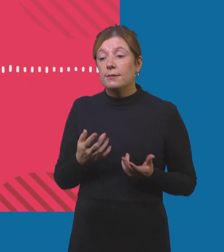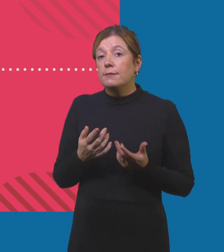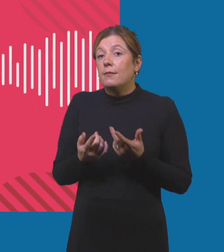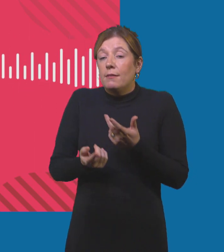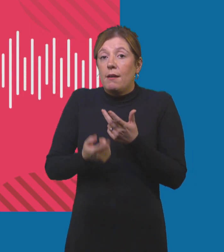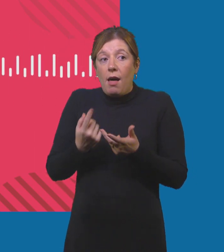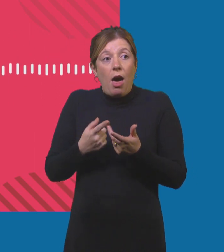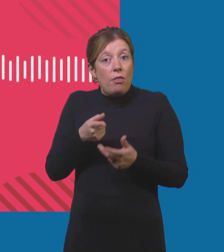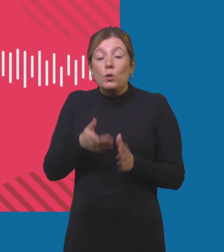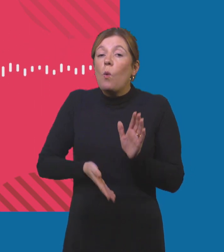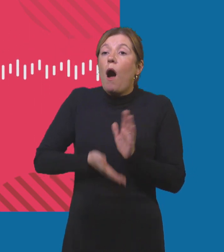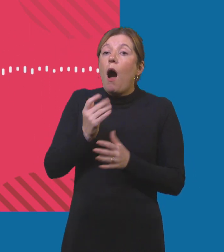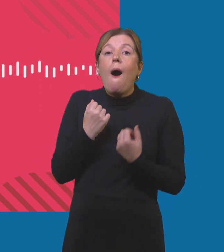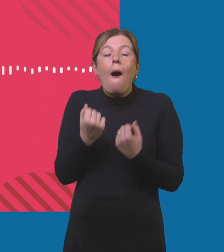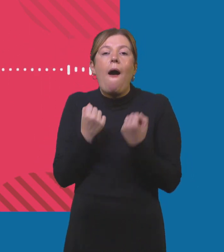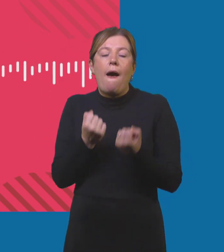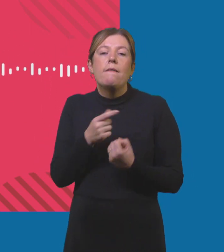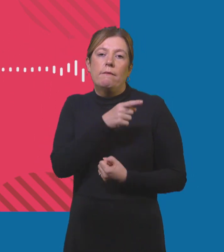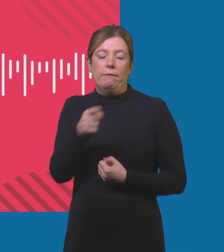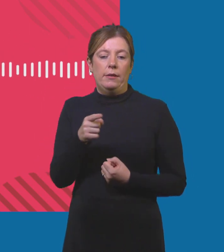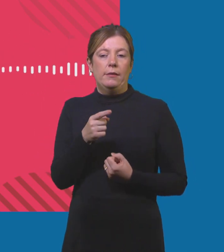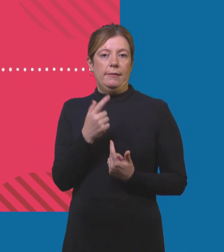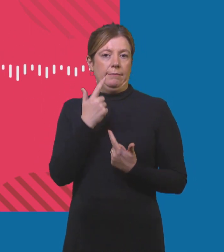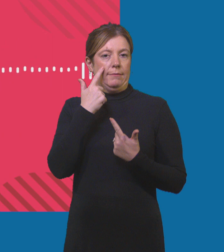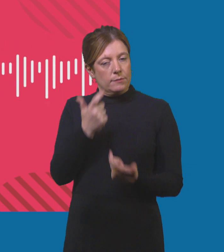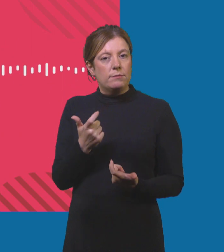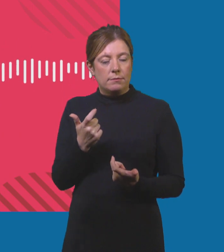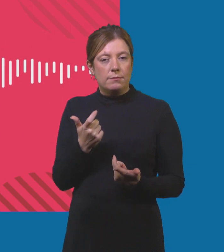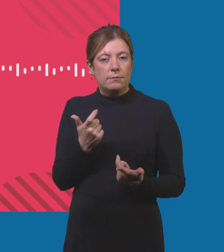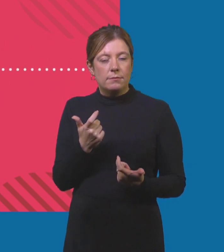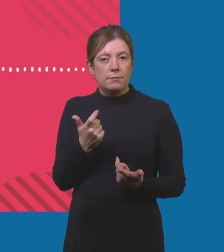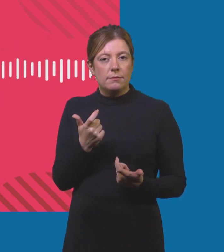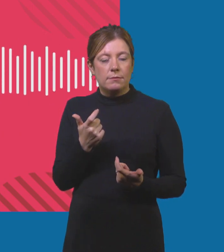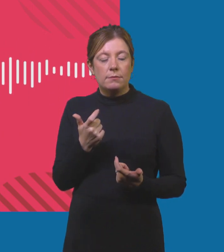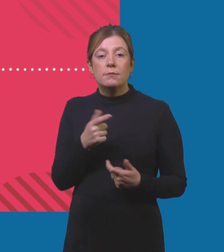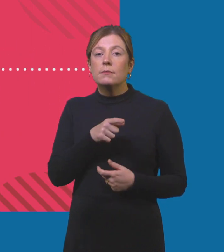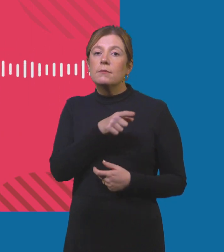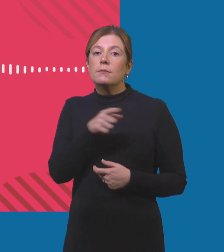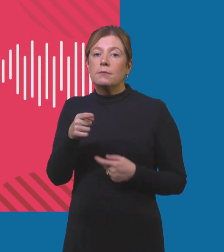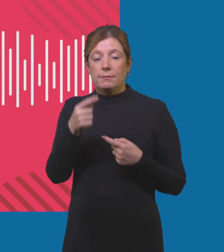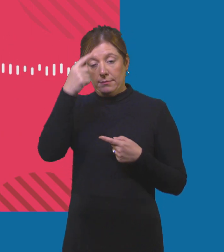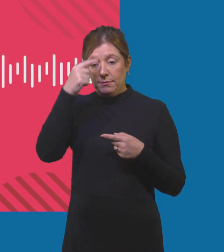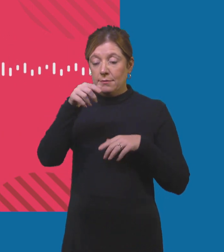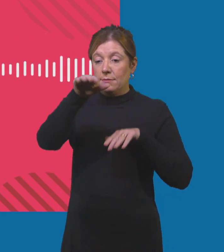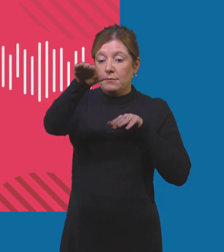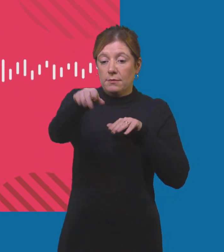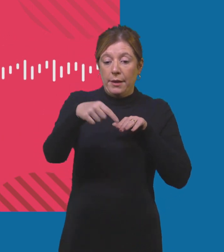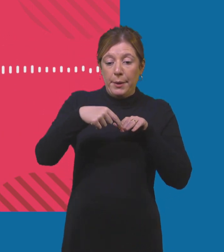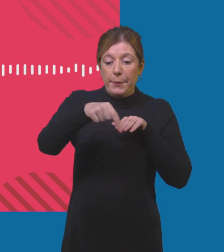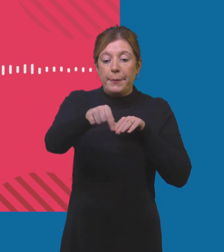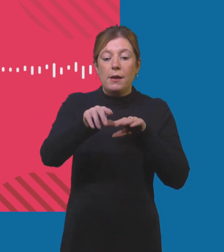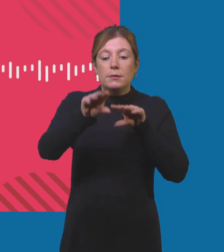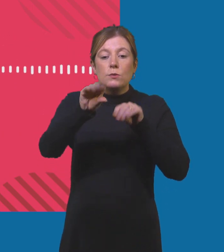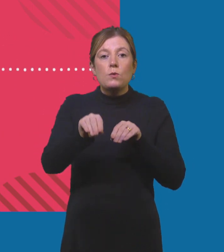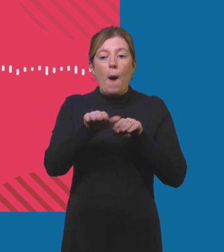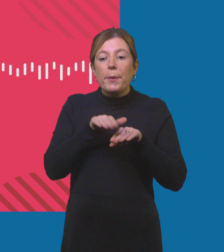do once you get going is actually to think about your driving. So for one thing, stopping distances is the biggest thing in poor